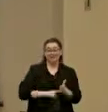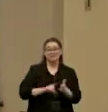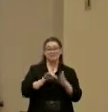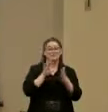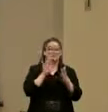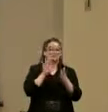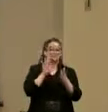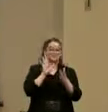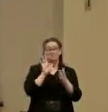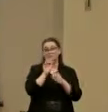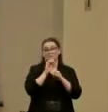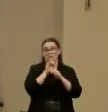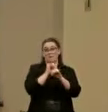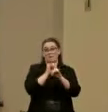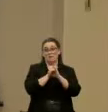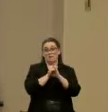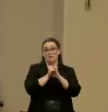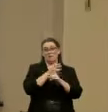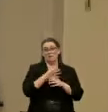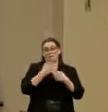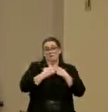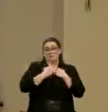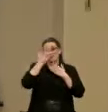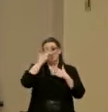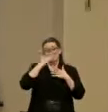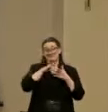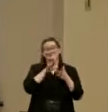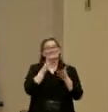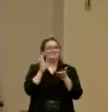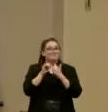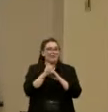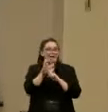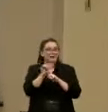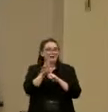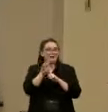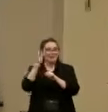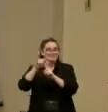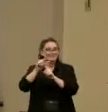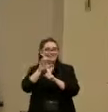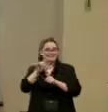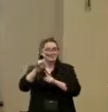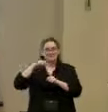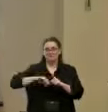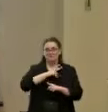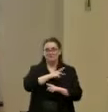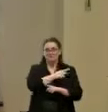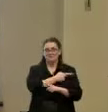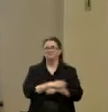in autoimmune diseases with our CAR T cells. We have a unique platform